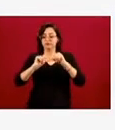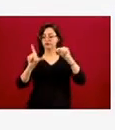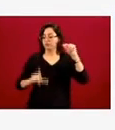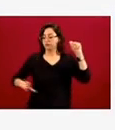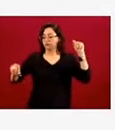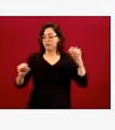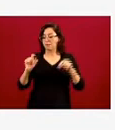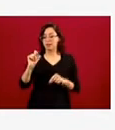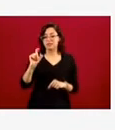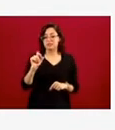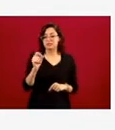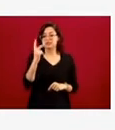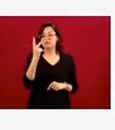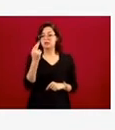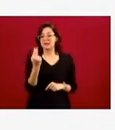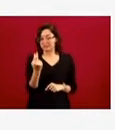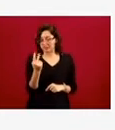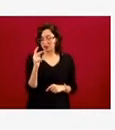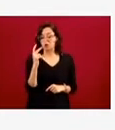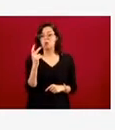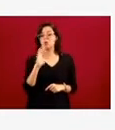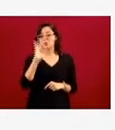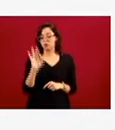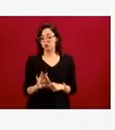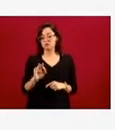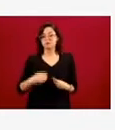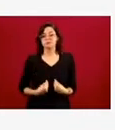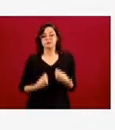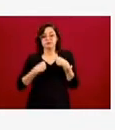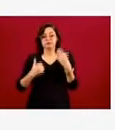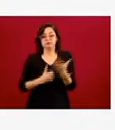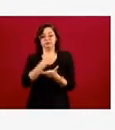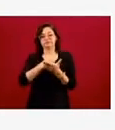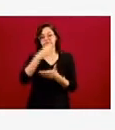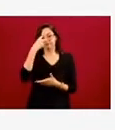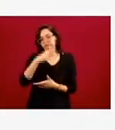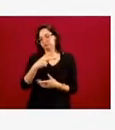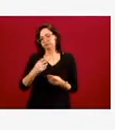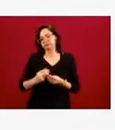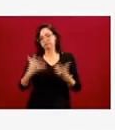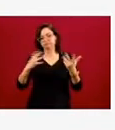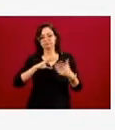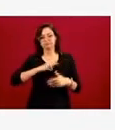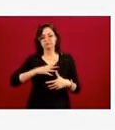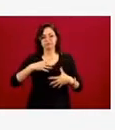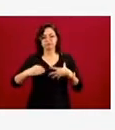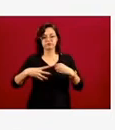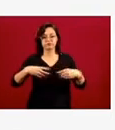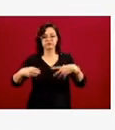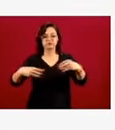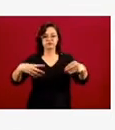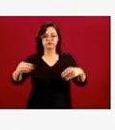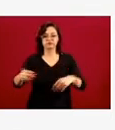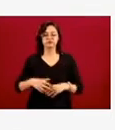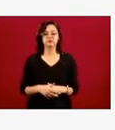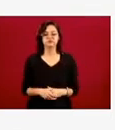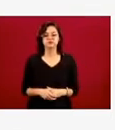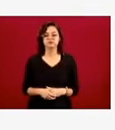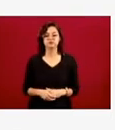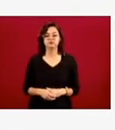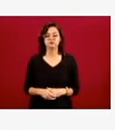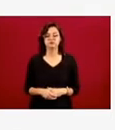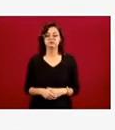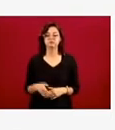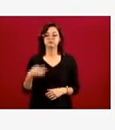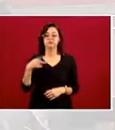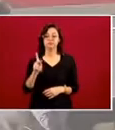the highest population. So that explains that we, of course, will have a higher number of